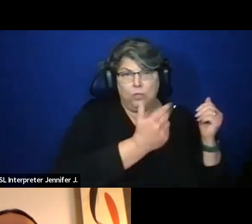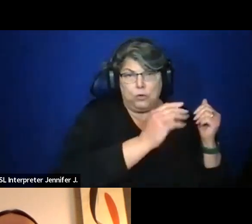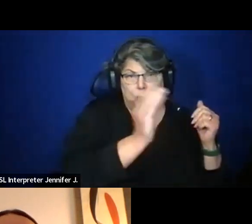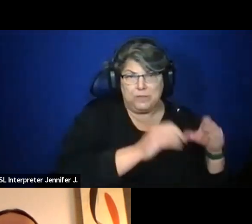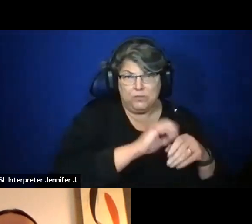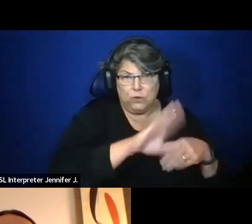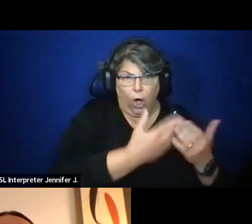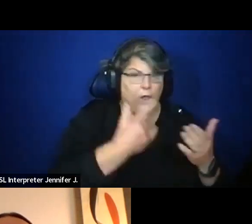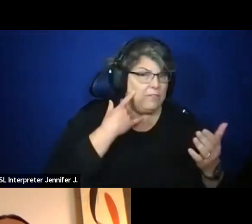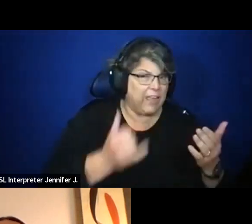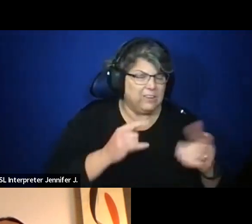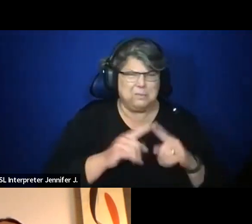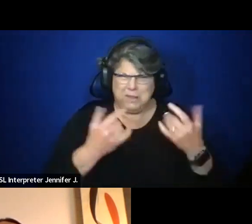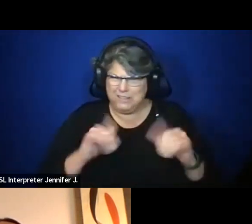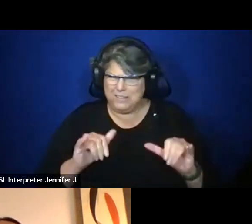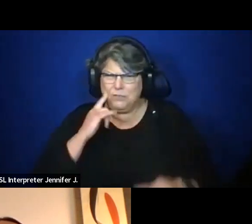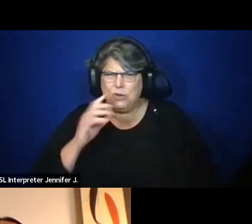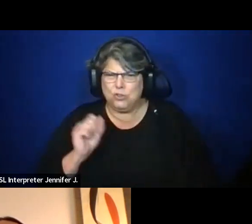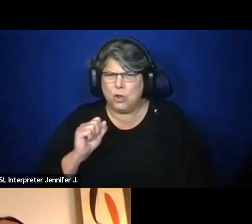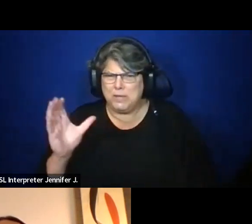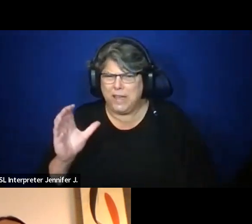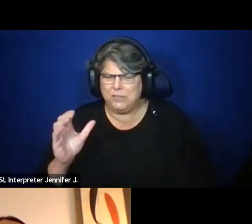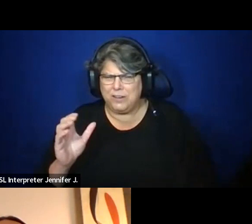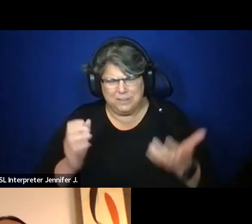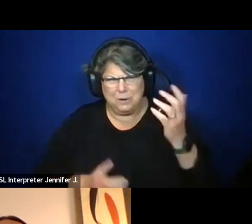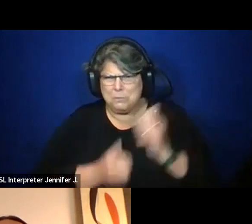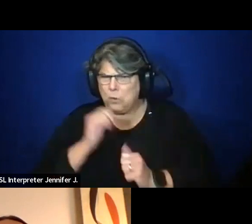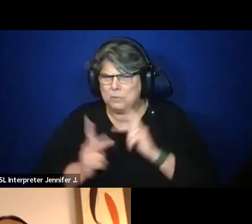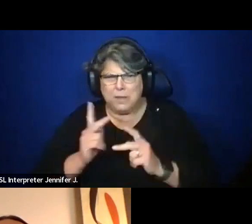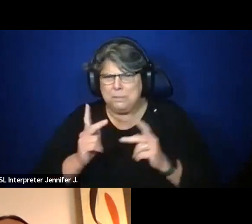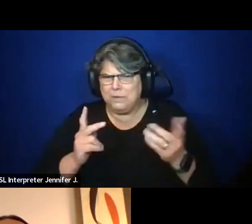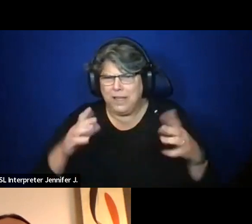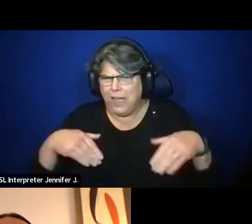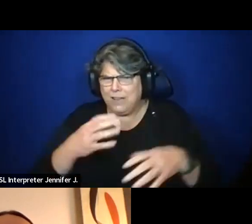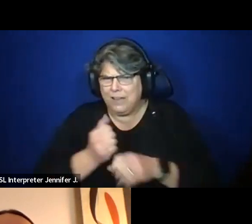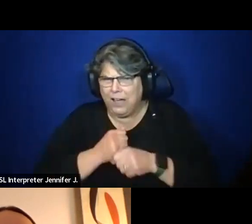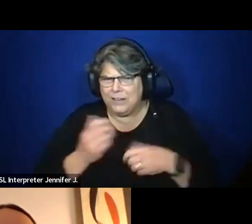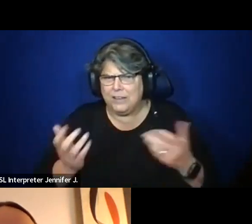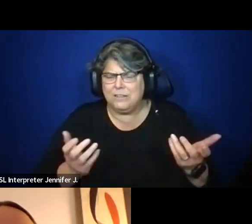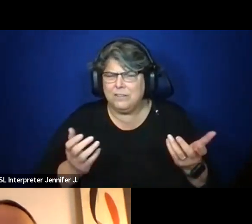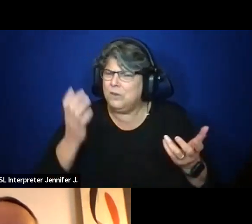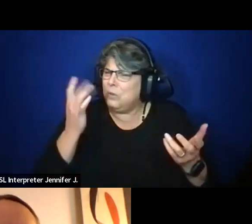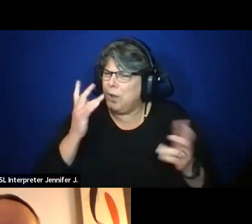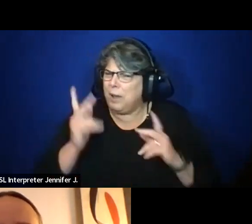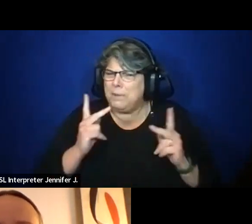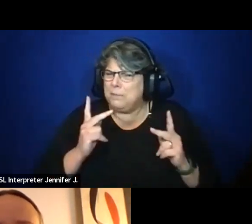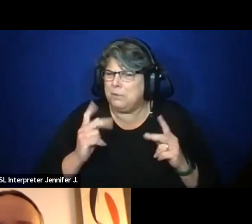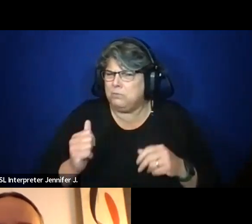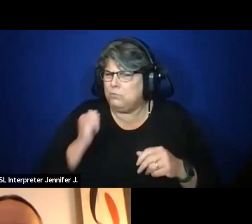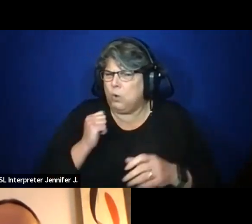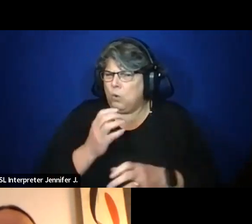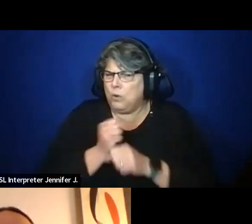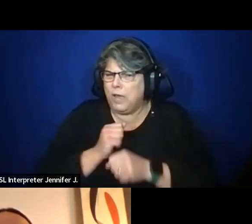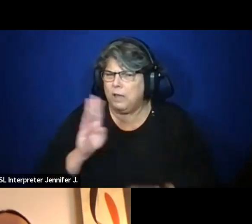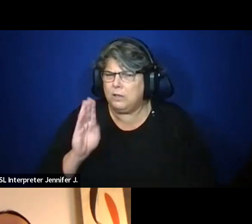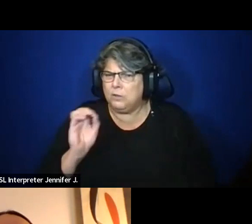Sonoma County residents who are eligible for the booster have not gotten it. In your estimation, why is that happening? Why are so few people getting